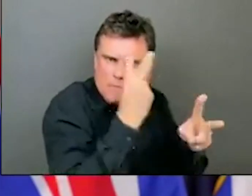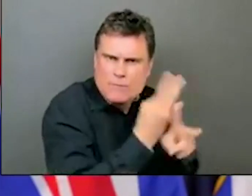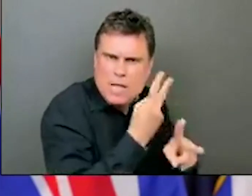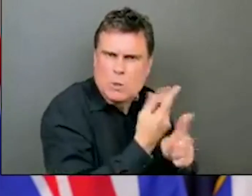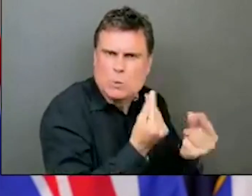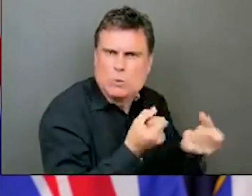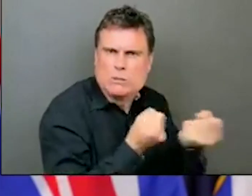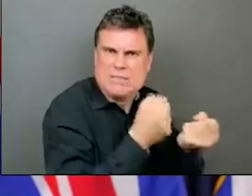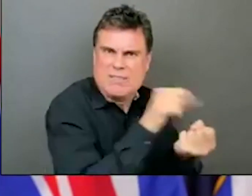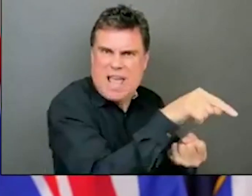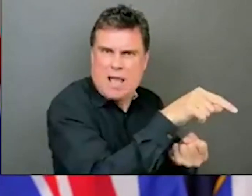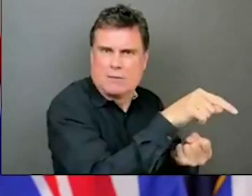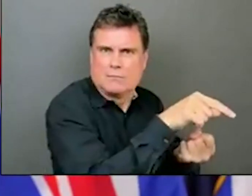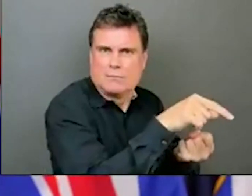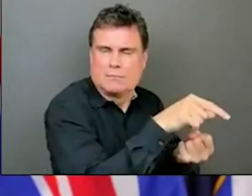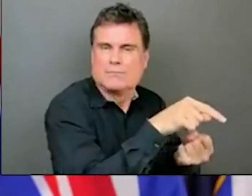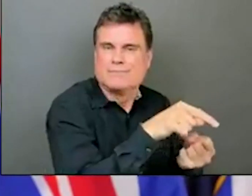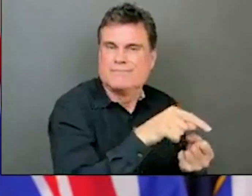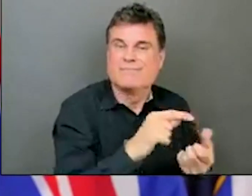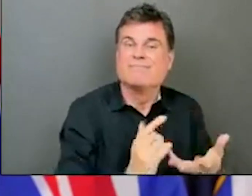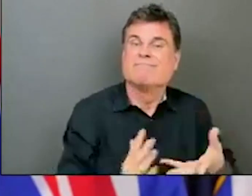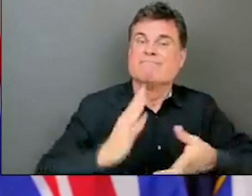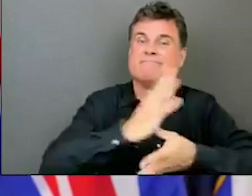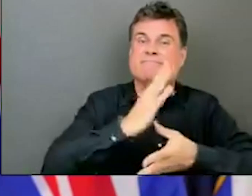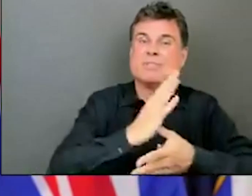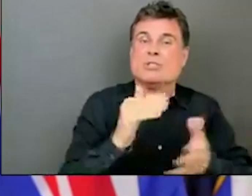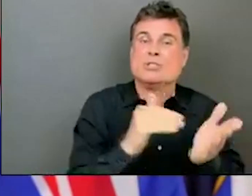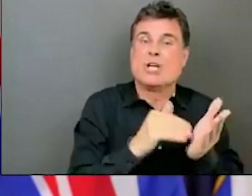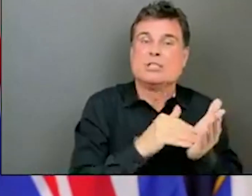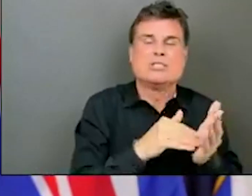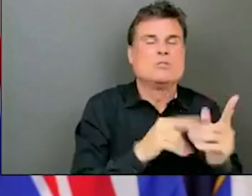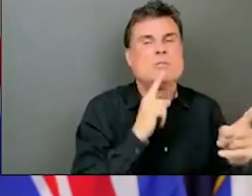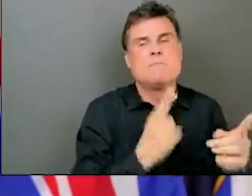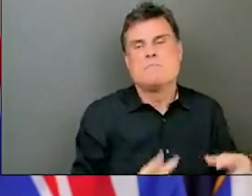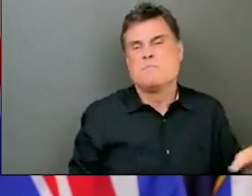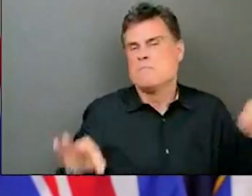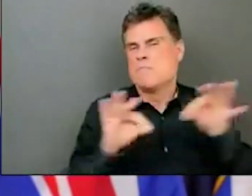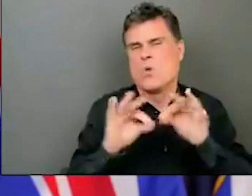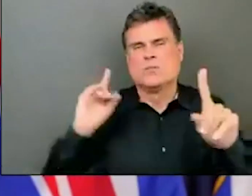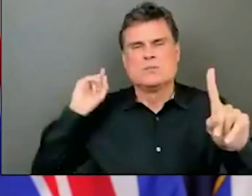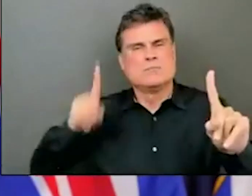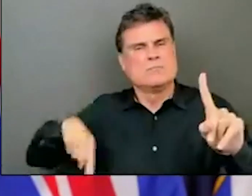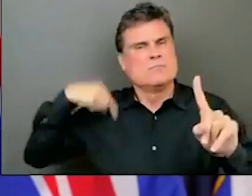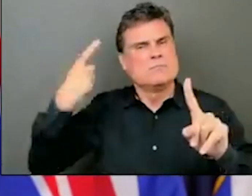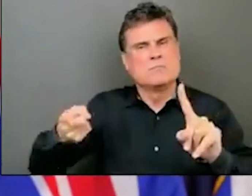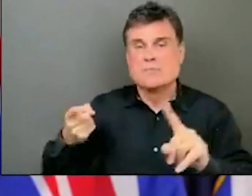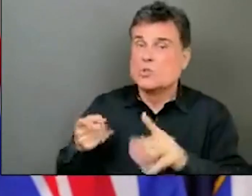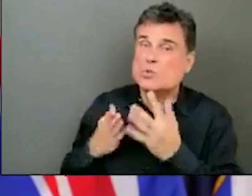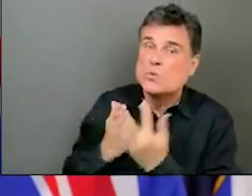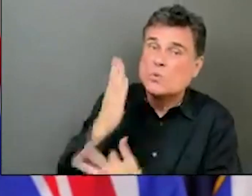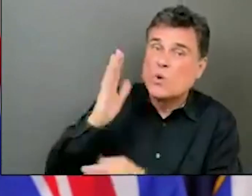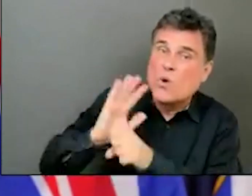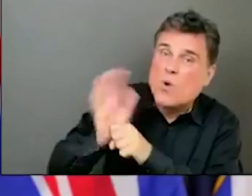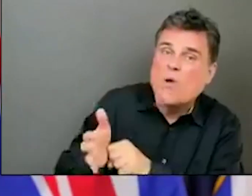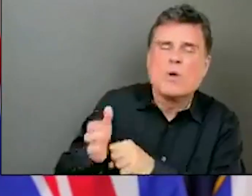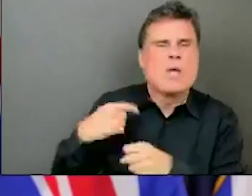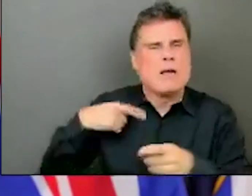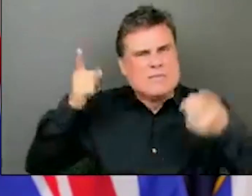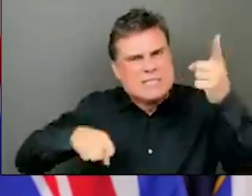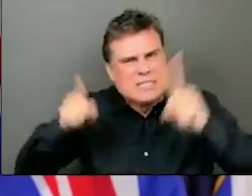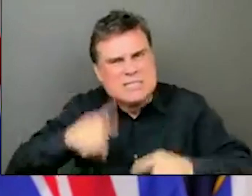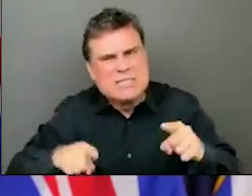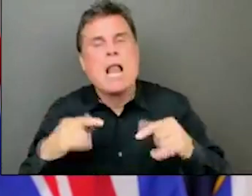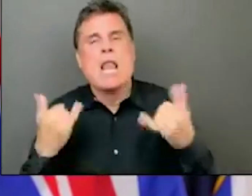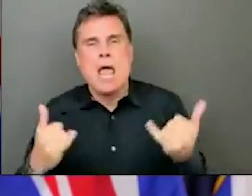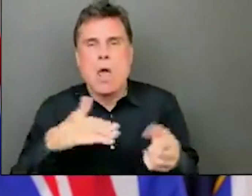been invaluable during the COVID-19 pandemic and building out team-based care, but it's also important to stabilize systems. So that work is being